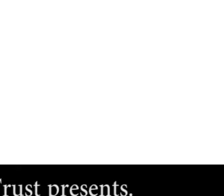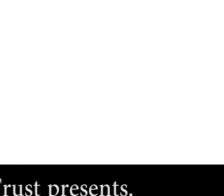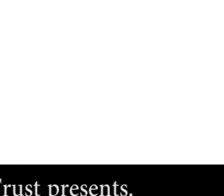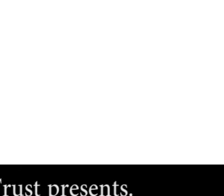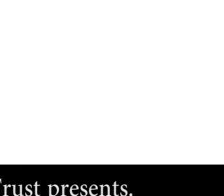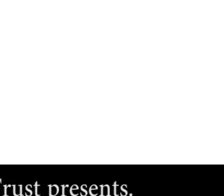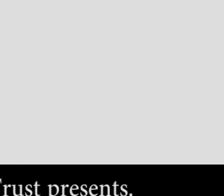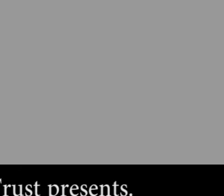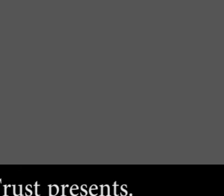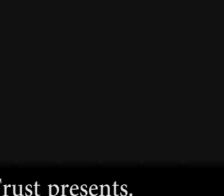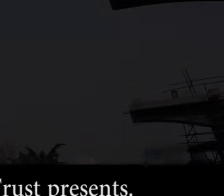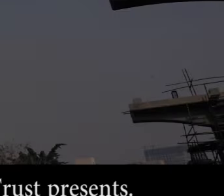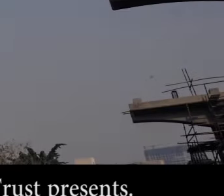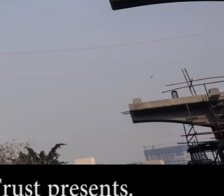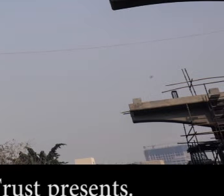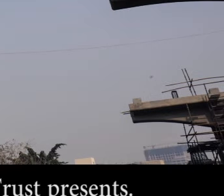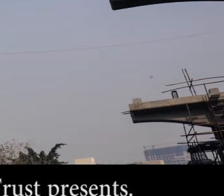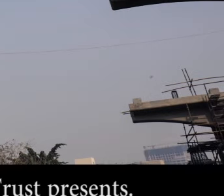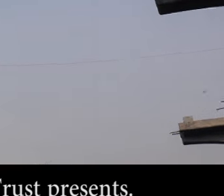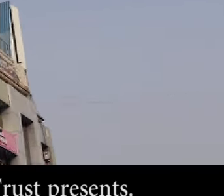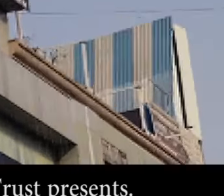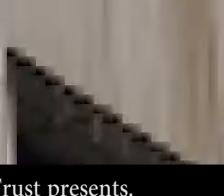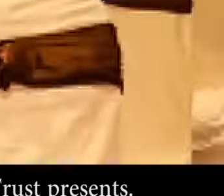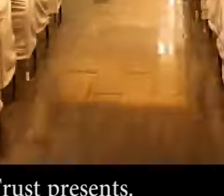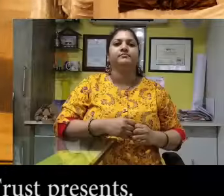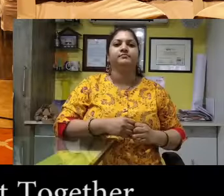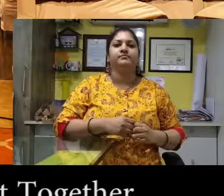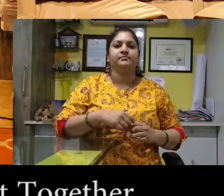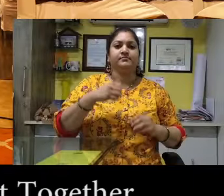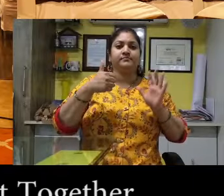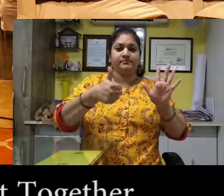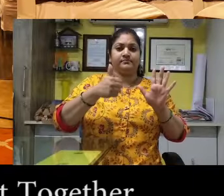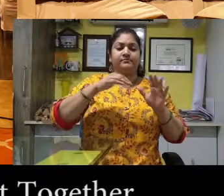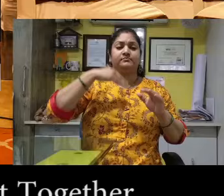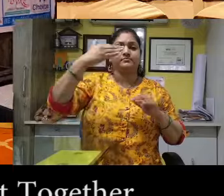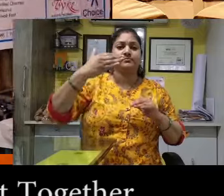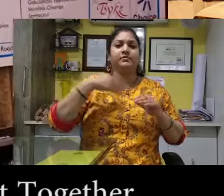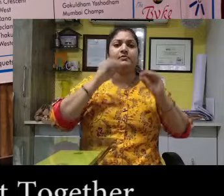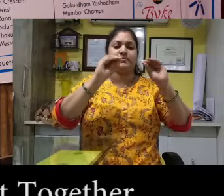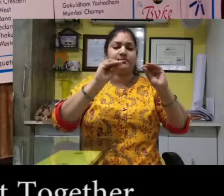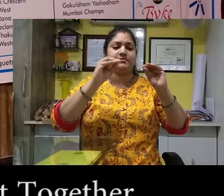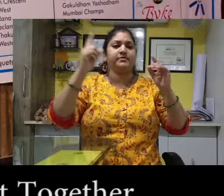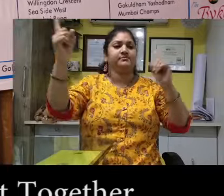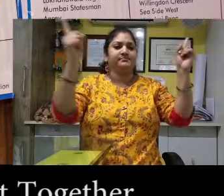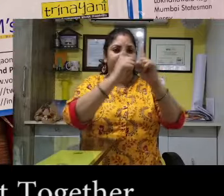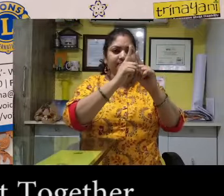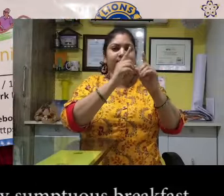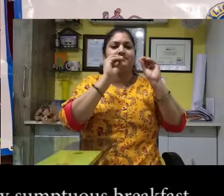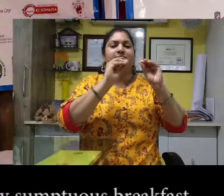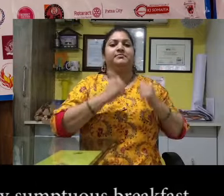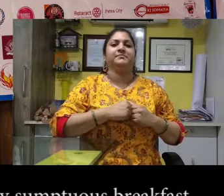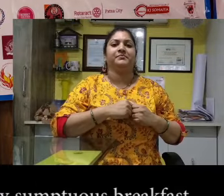Voice Vision, project of Basudev Bubna Memorial Trust presents 6th Across Disability Matrimonial